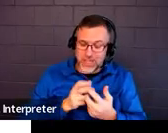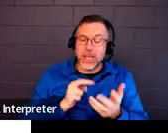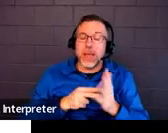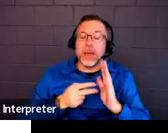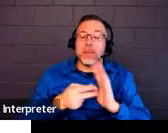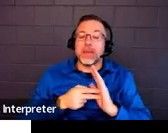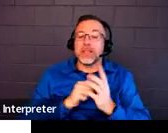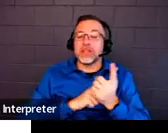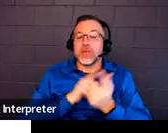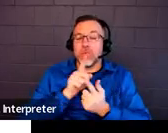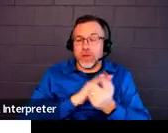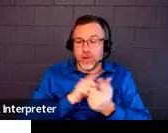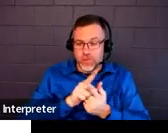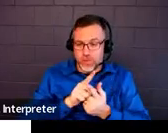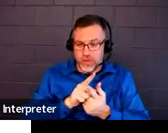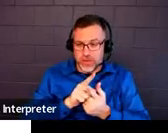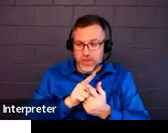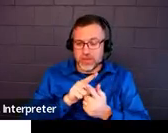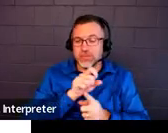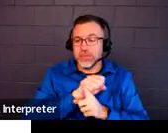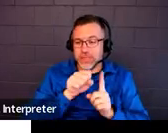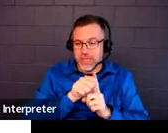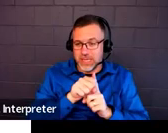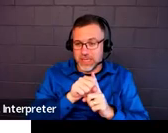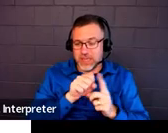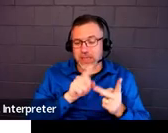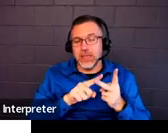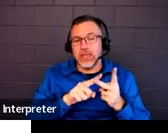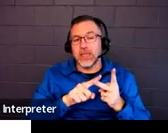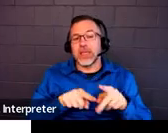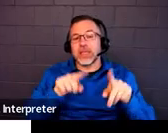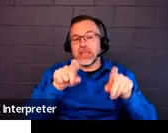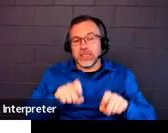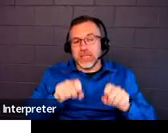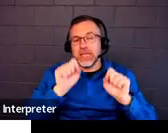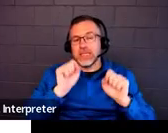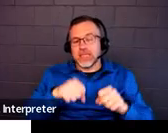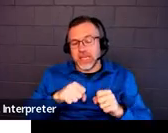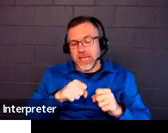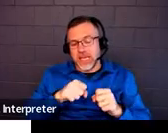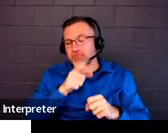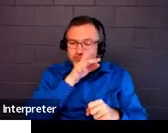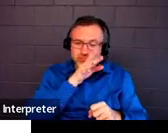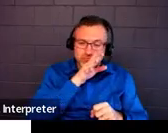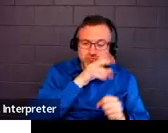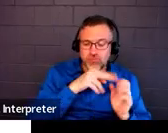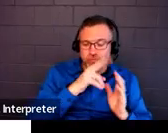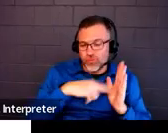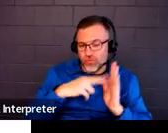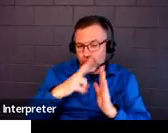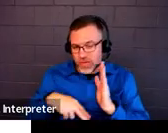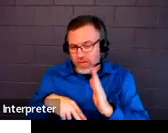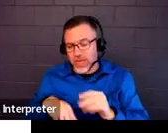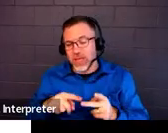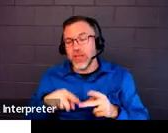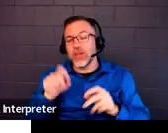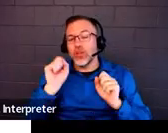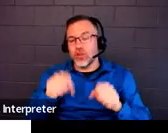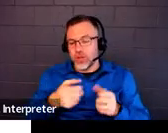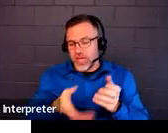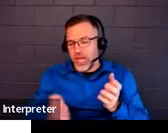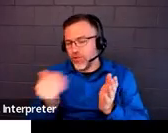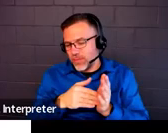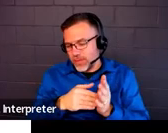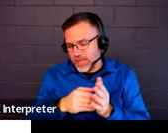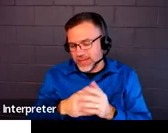The test can be read aloud to the student. You can repeat any of the elements. There's item